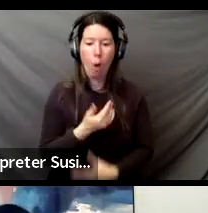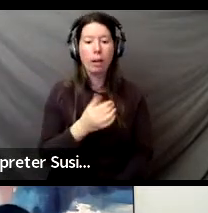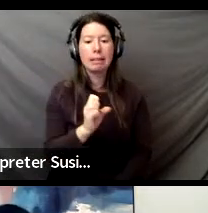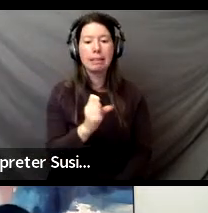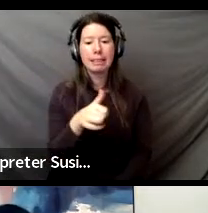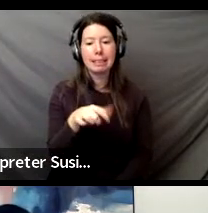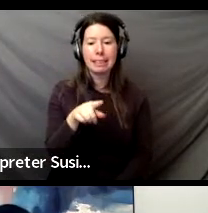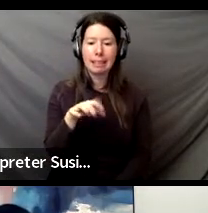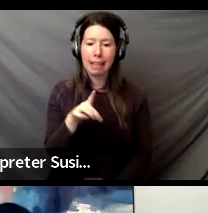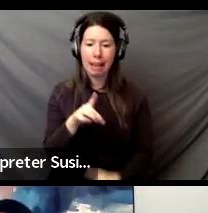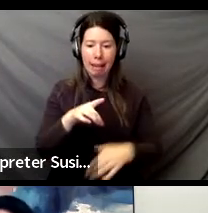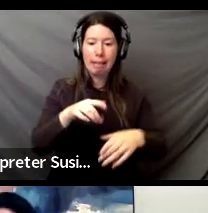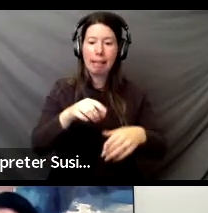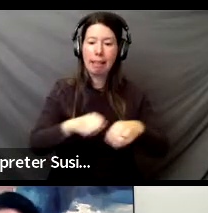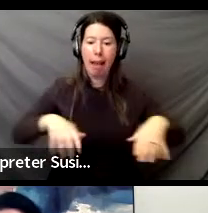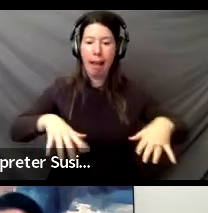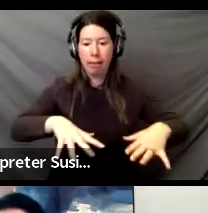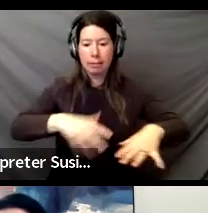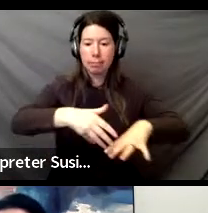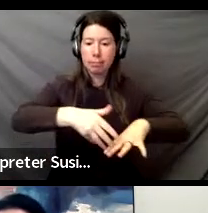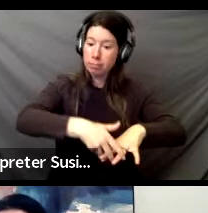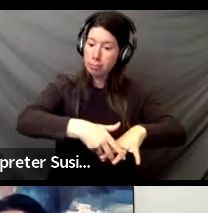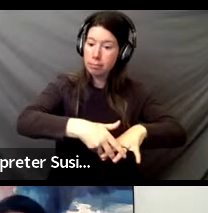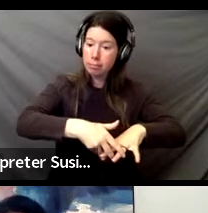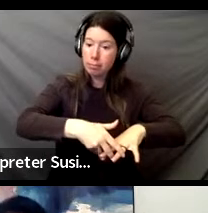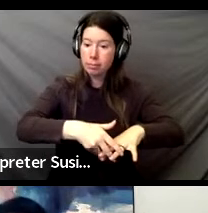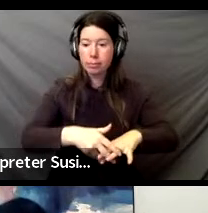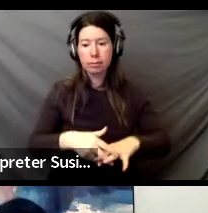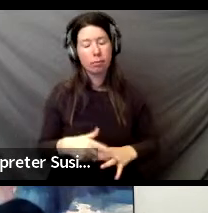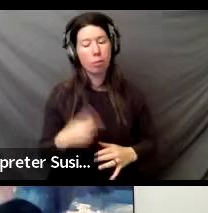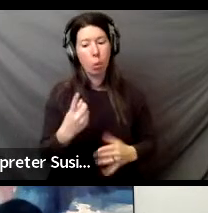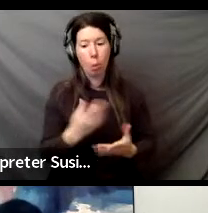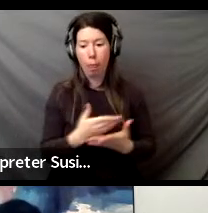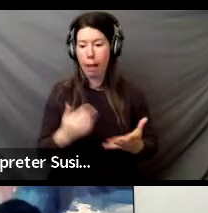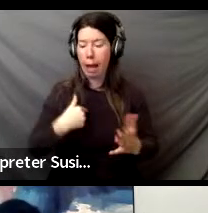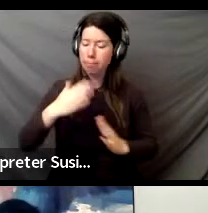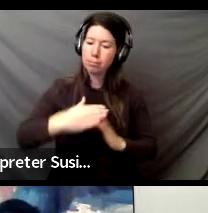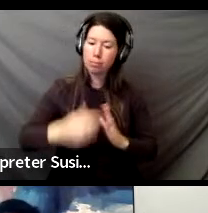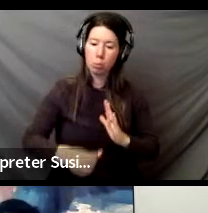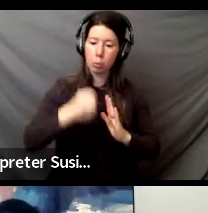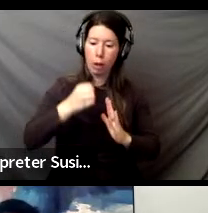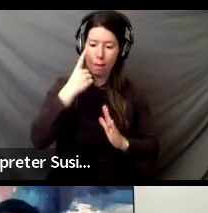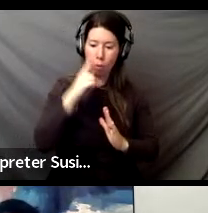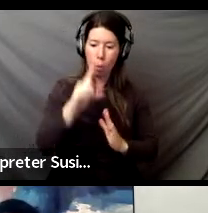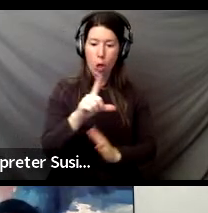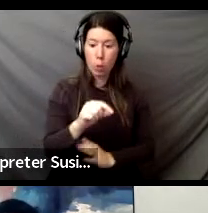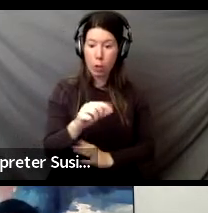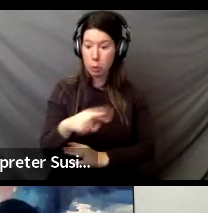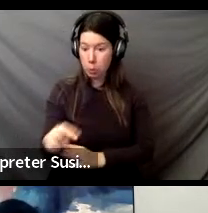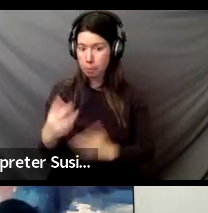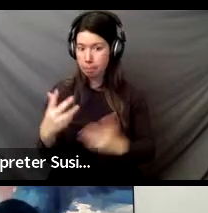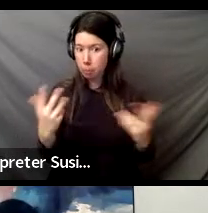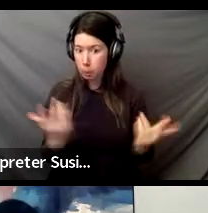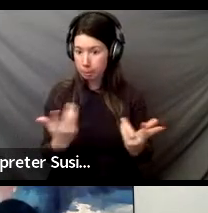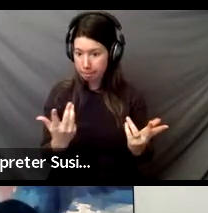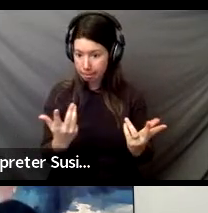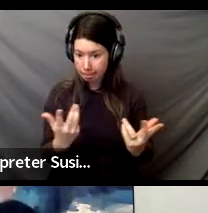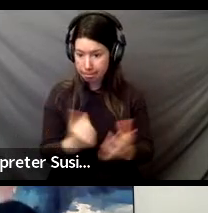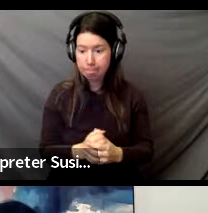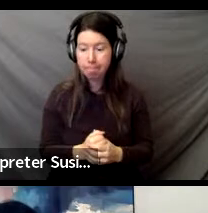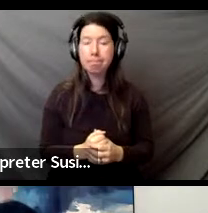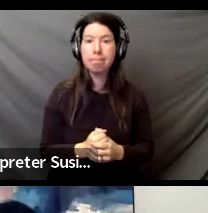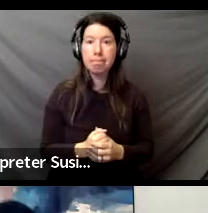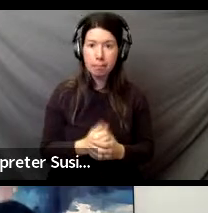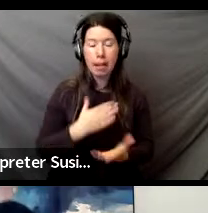I have to say, I think the thing that I'm most proud of for 2022 would probably have to be